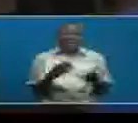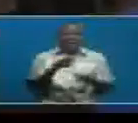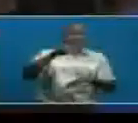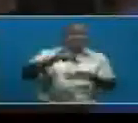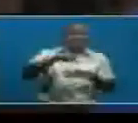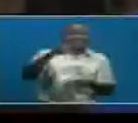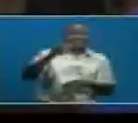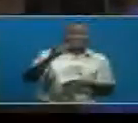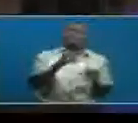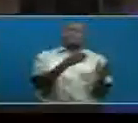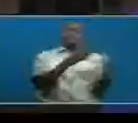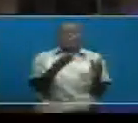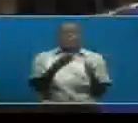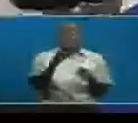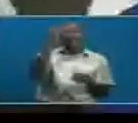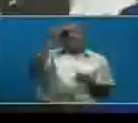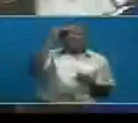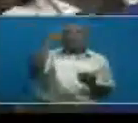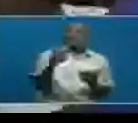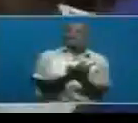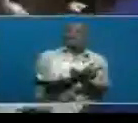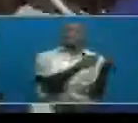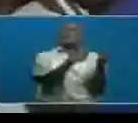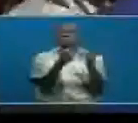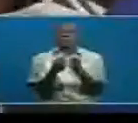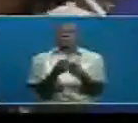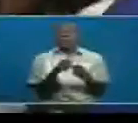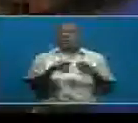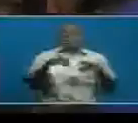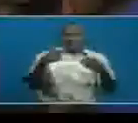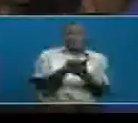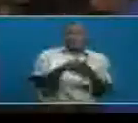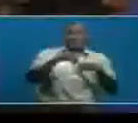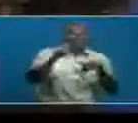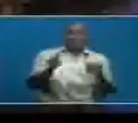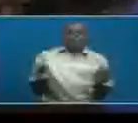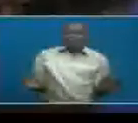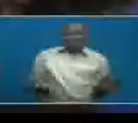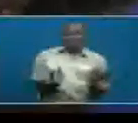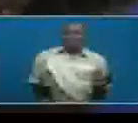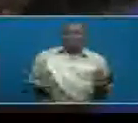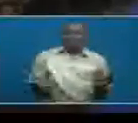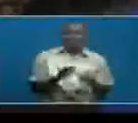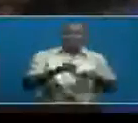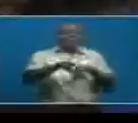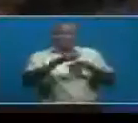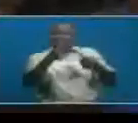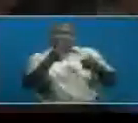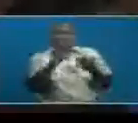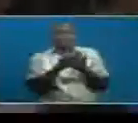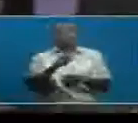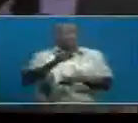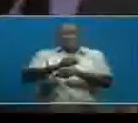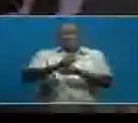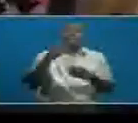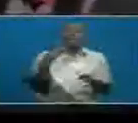Looking at Mali, they came well prepared because they knew Ghana is a very strong team, but still our players were motivated. And we thank the coach very well. He should continue